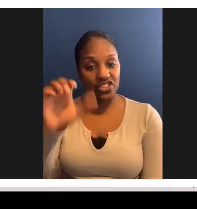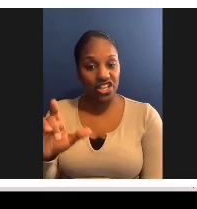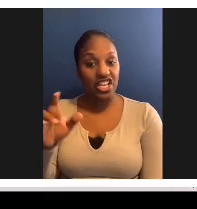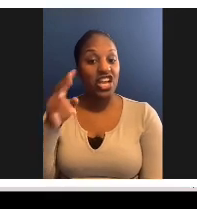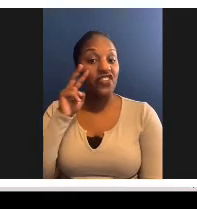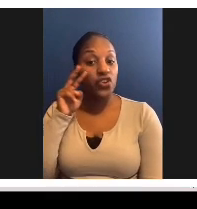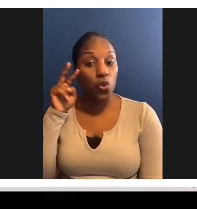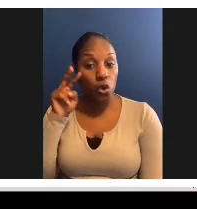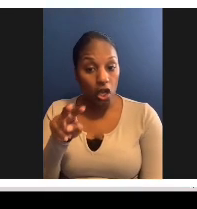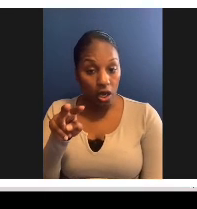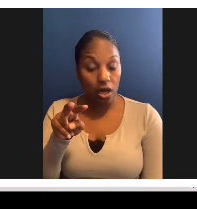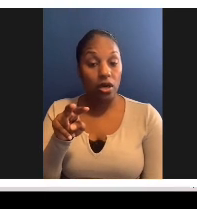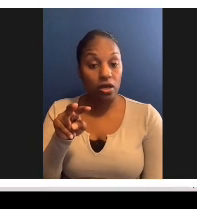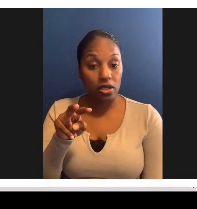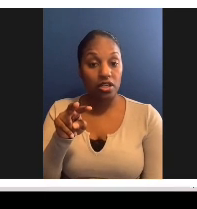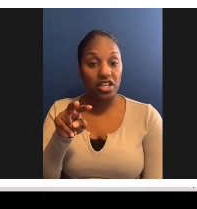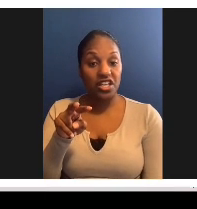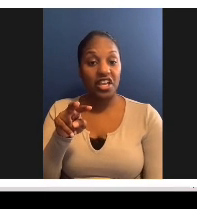details there,